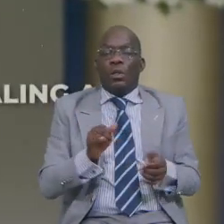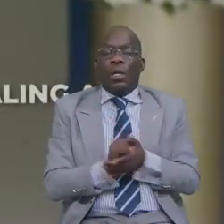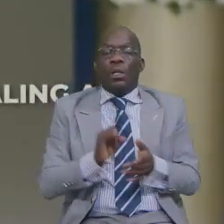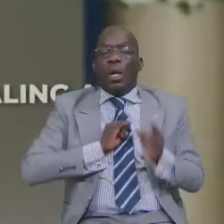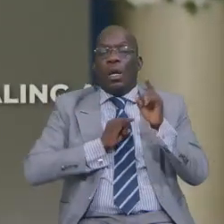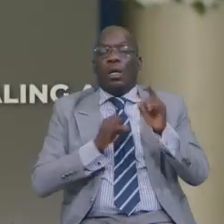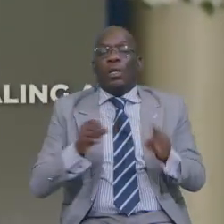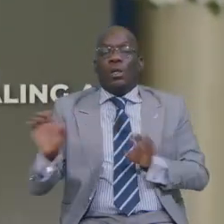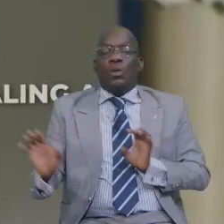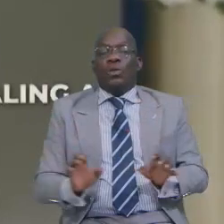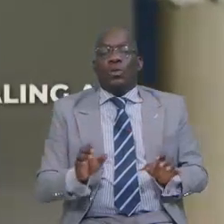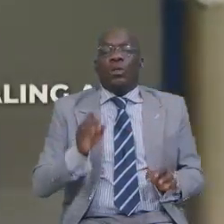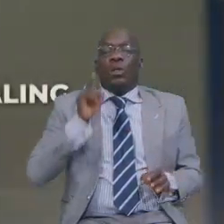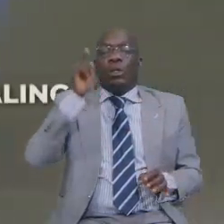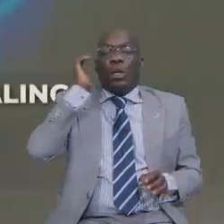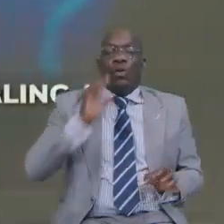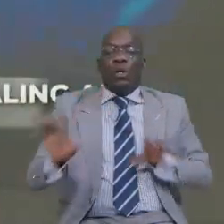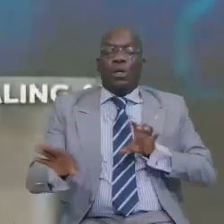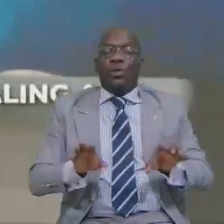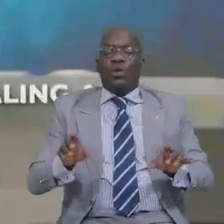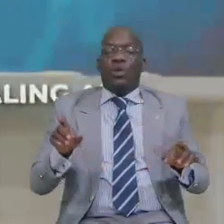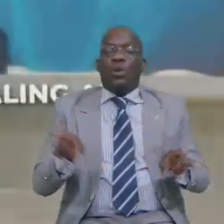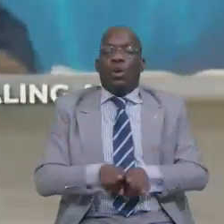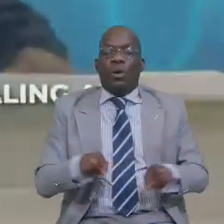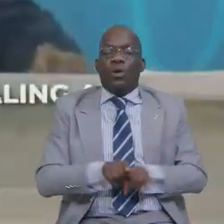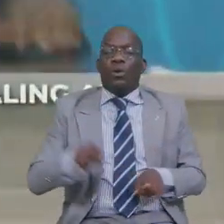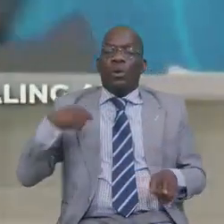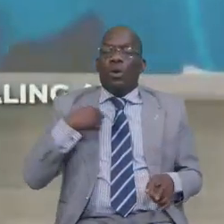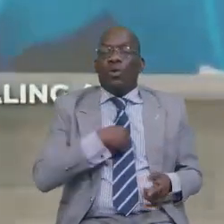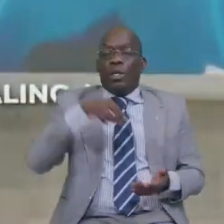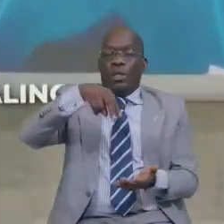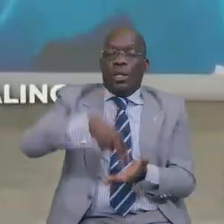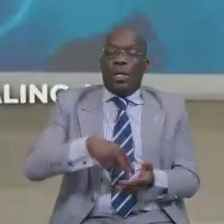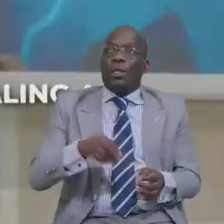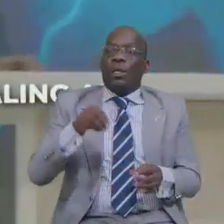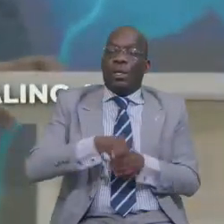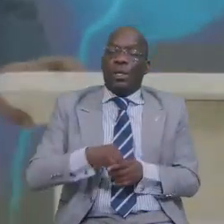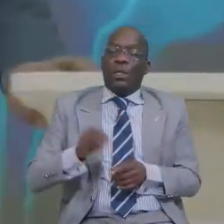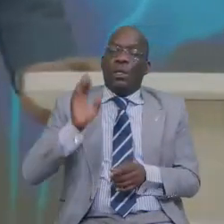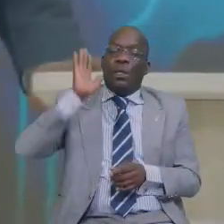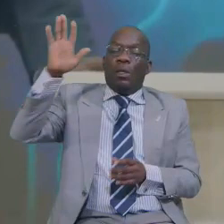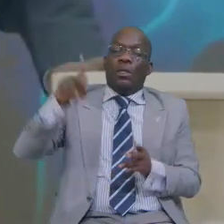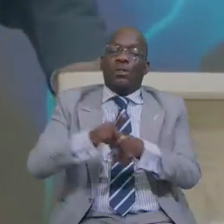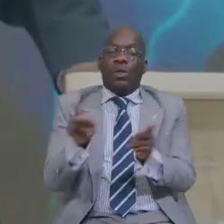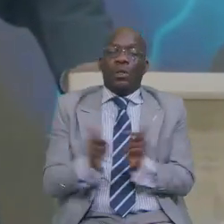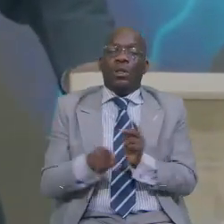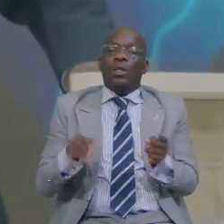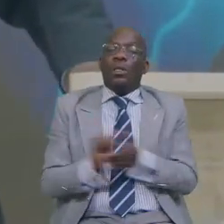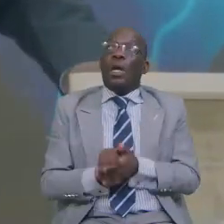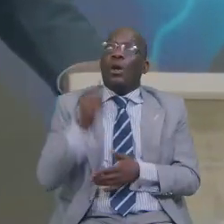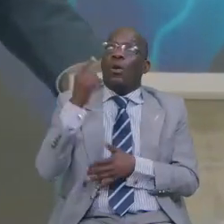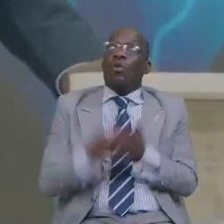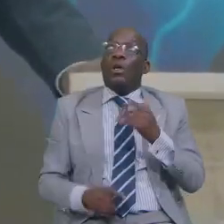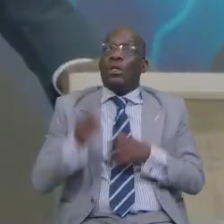do also. We stand in his place, that what he did, that's what